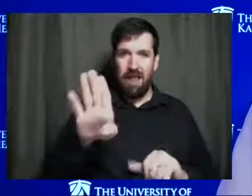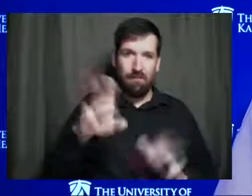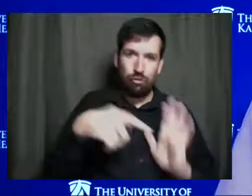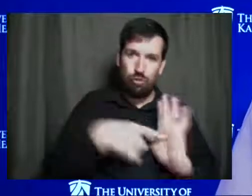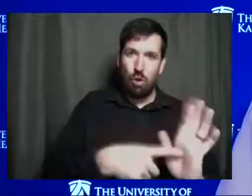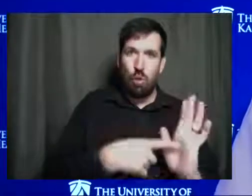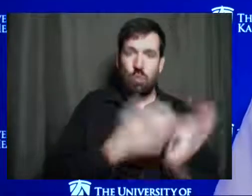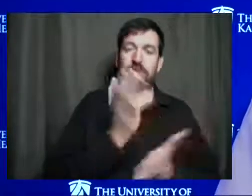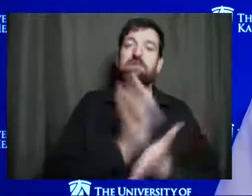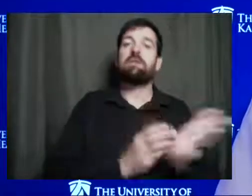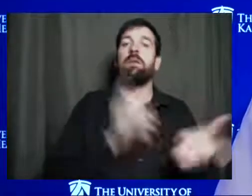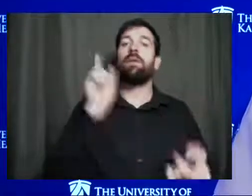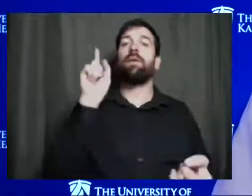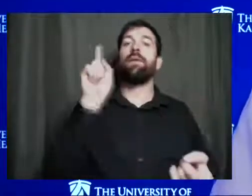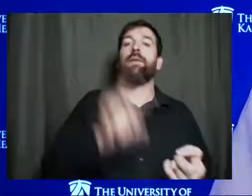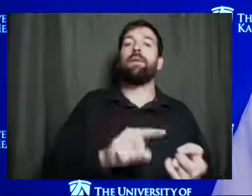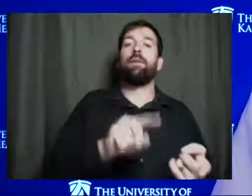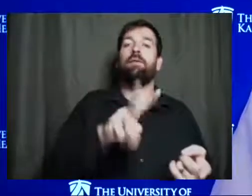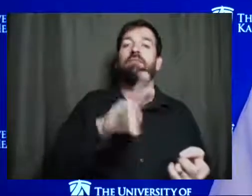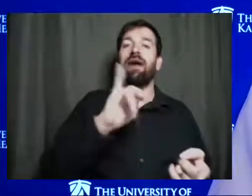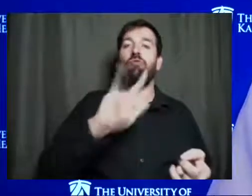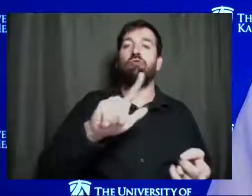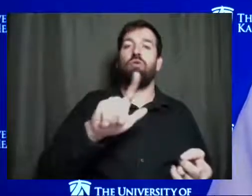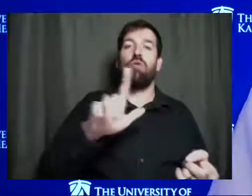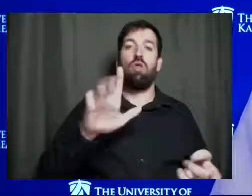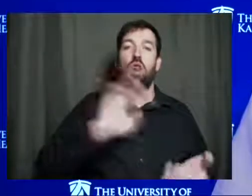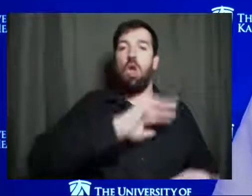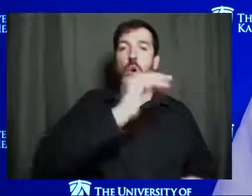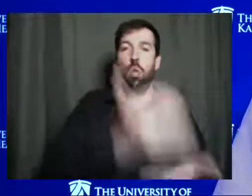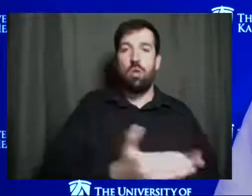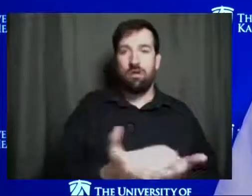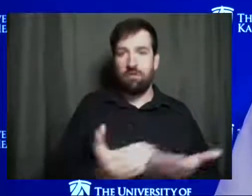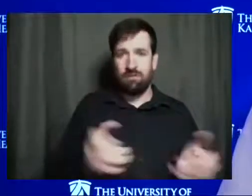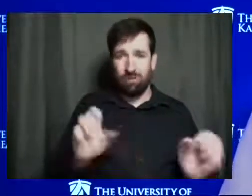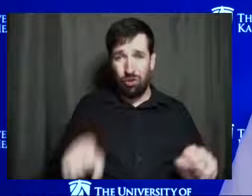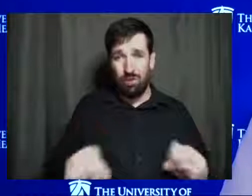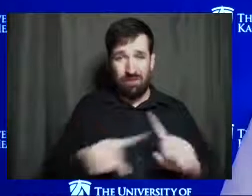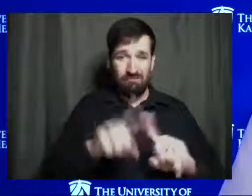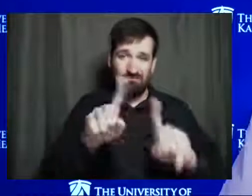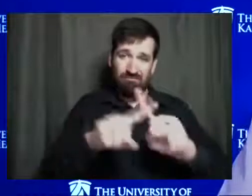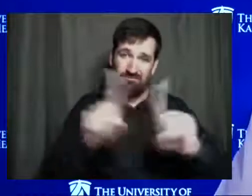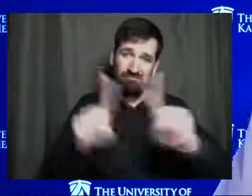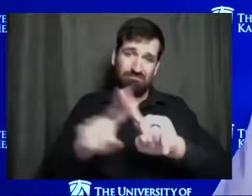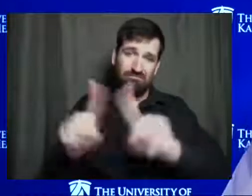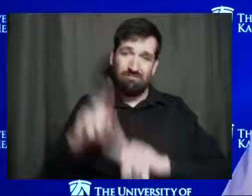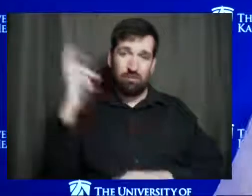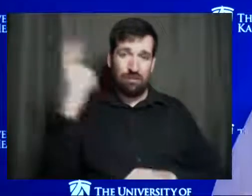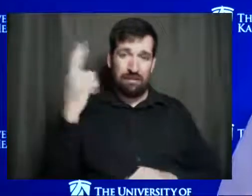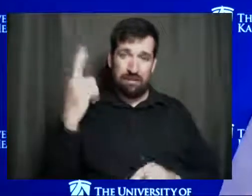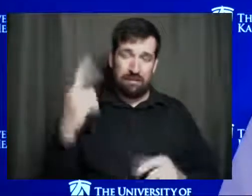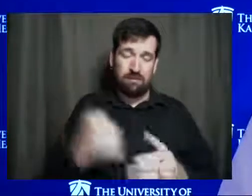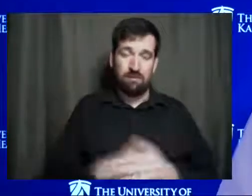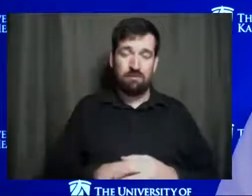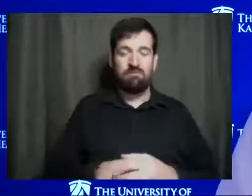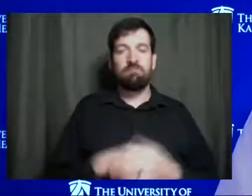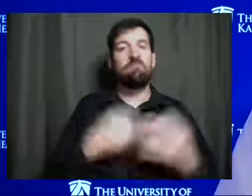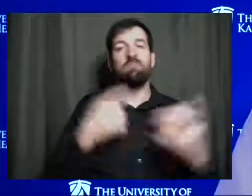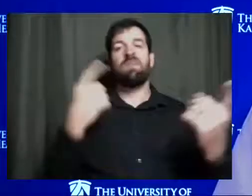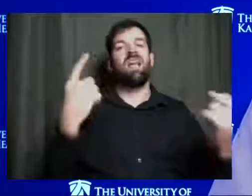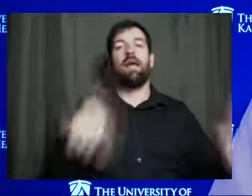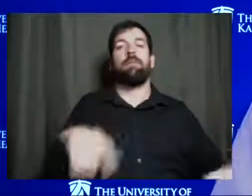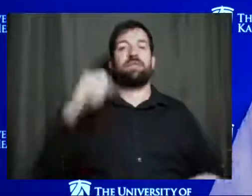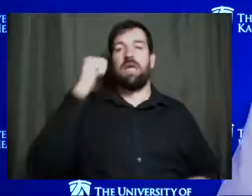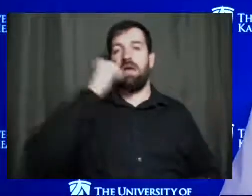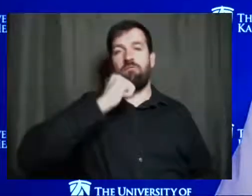reduction in the viral load. But that could be for a number of reasons when you're looking at benchtop research, and that happens every day with all kinds of